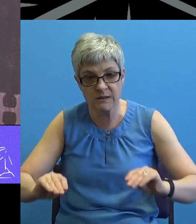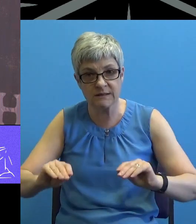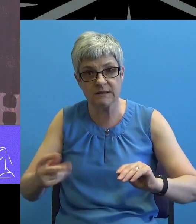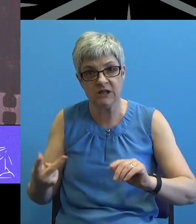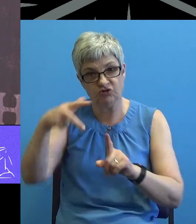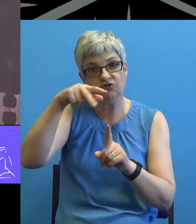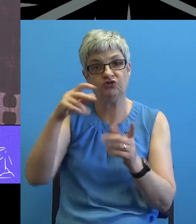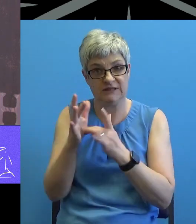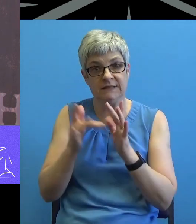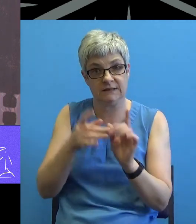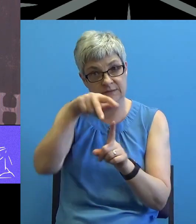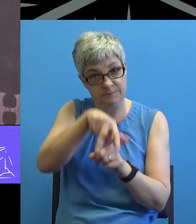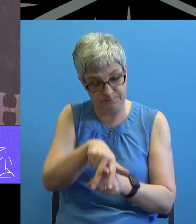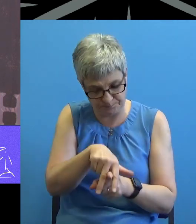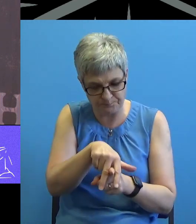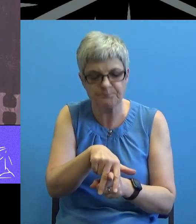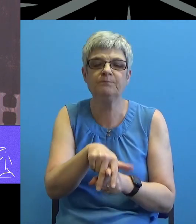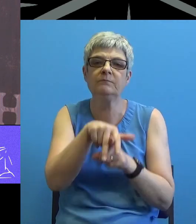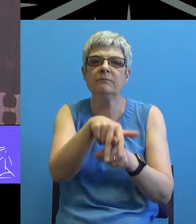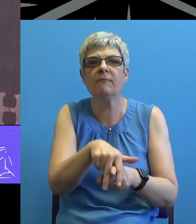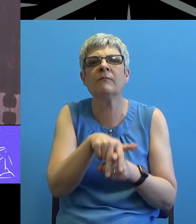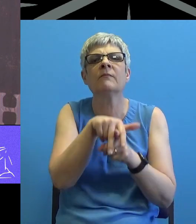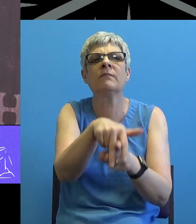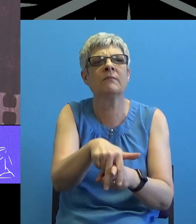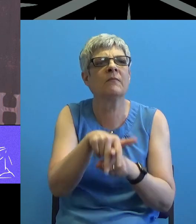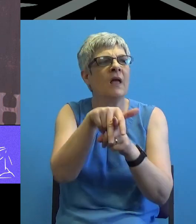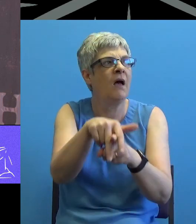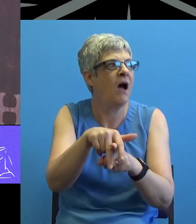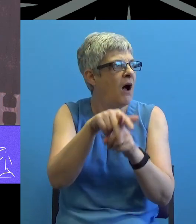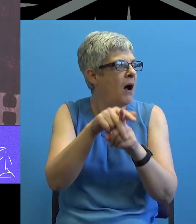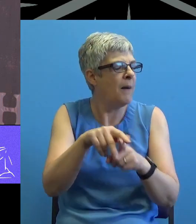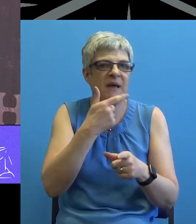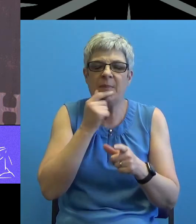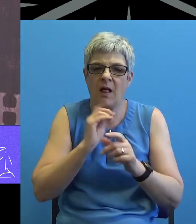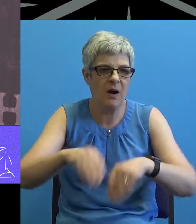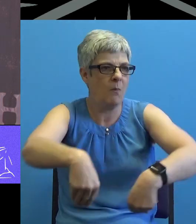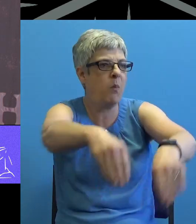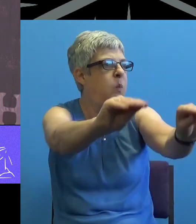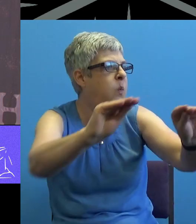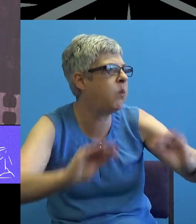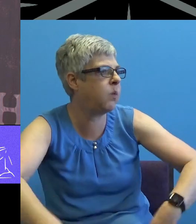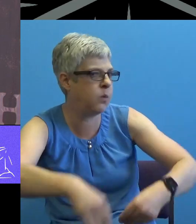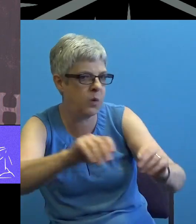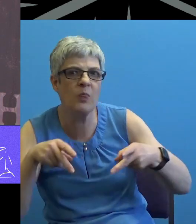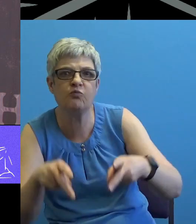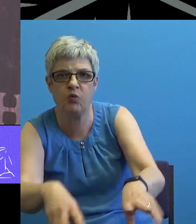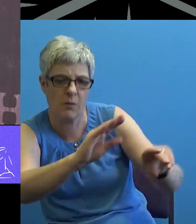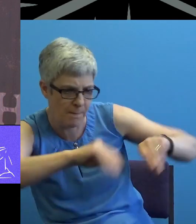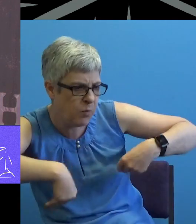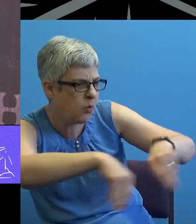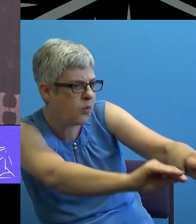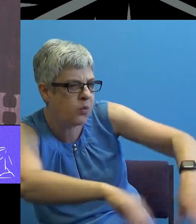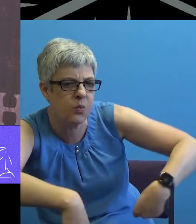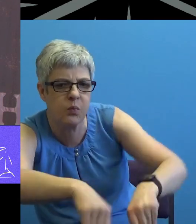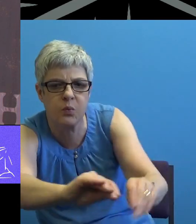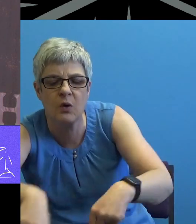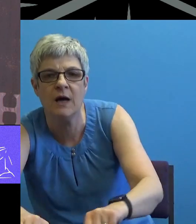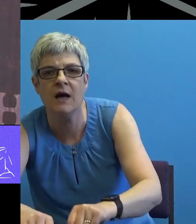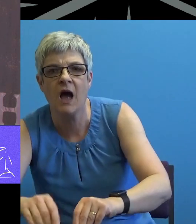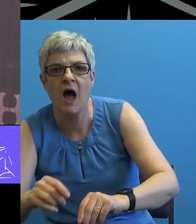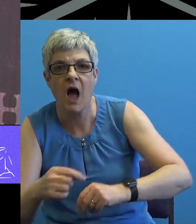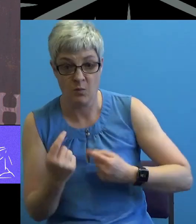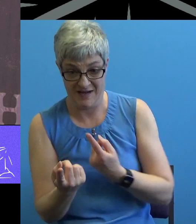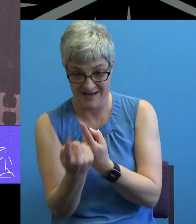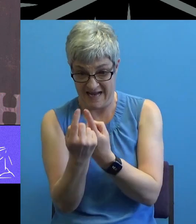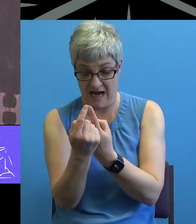and put Jesus on it. As he went along, people spread their cloaks on the road. And when he came